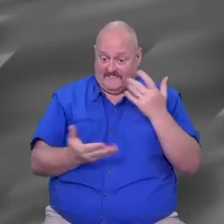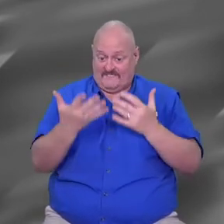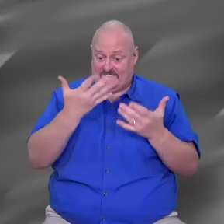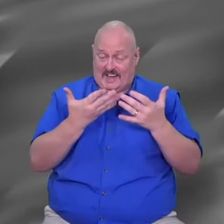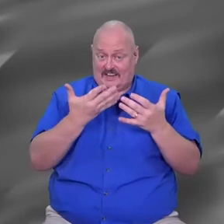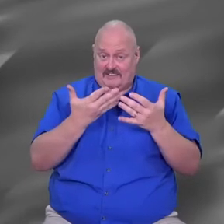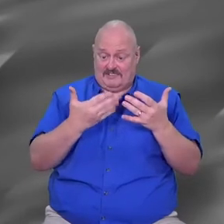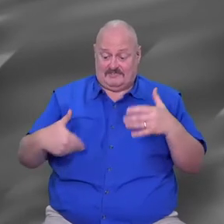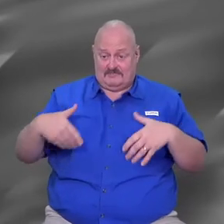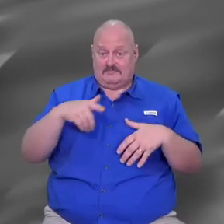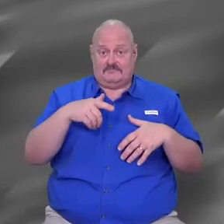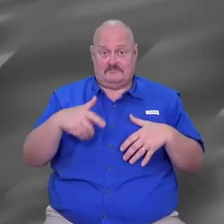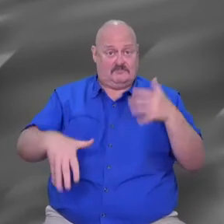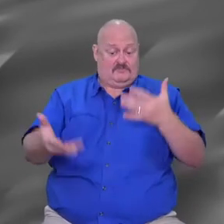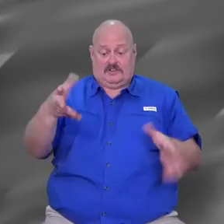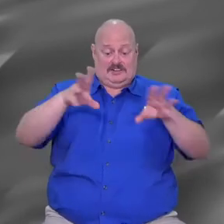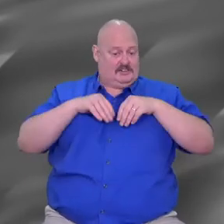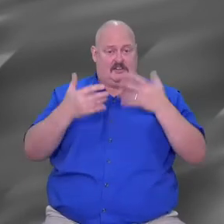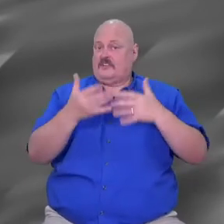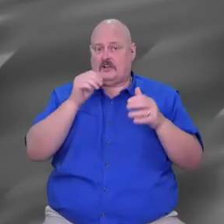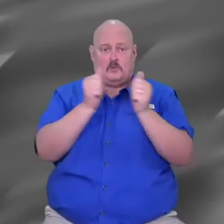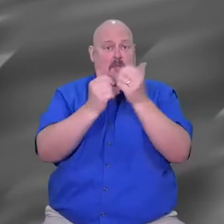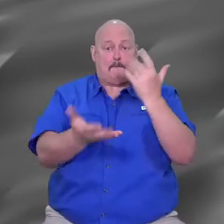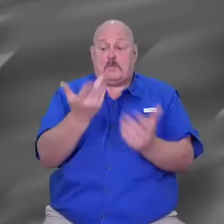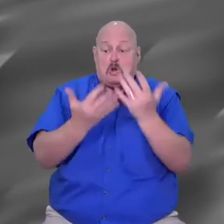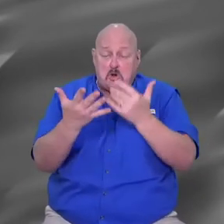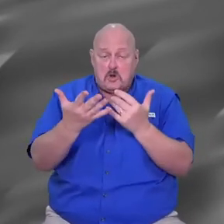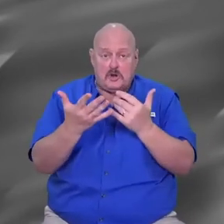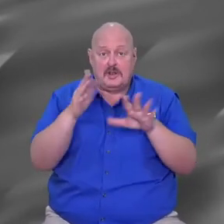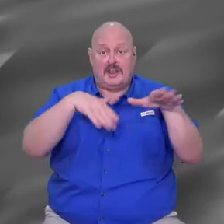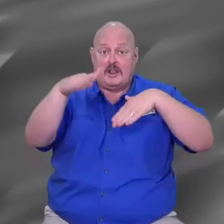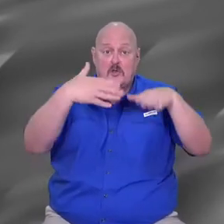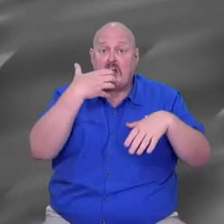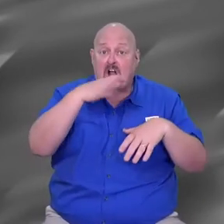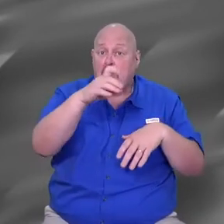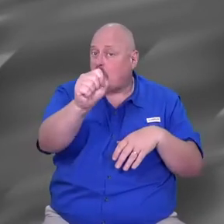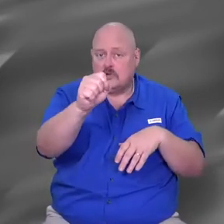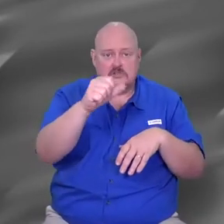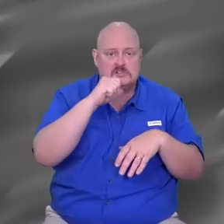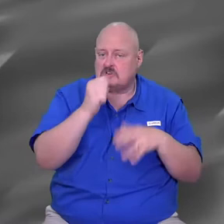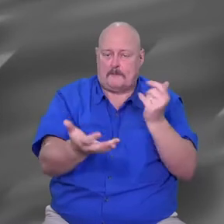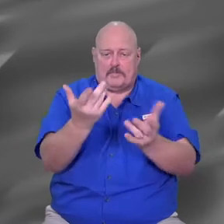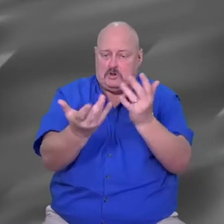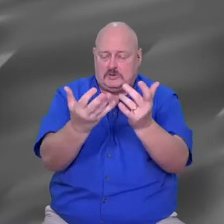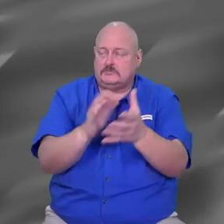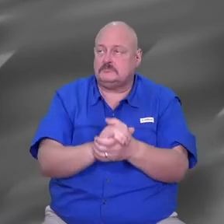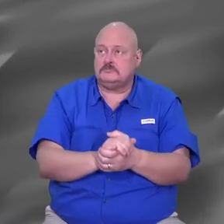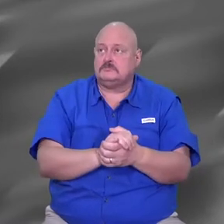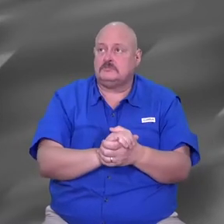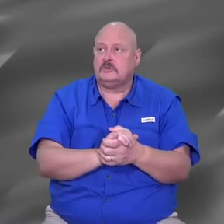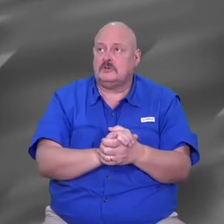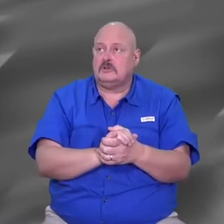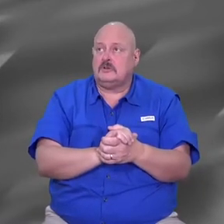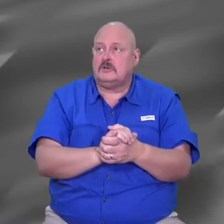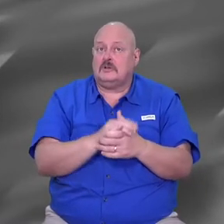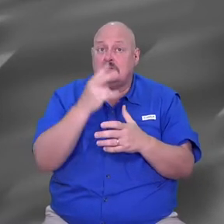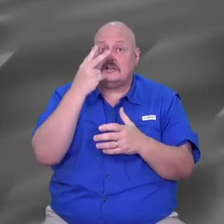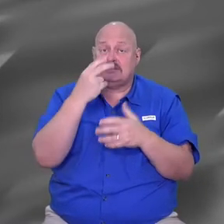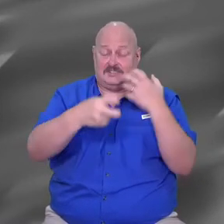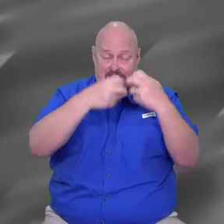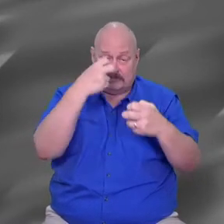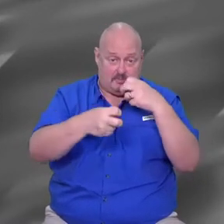bosom and not be burned? Can a man walk on hot coals and not be burned? See, the root